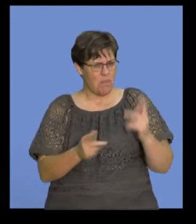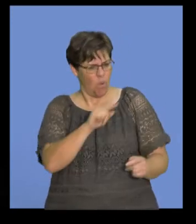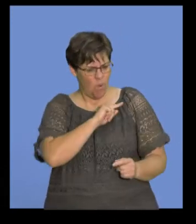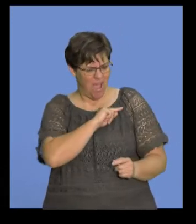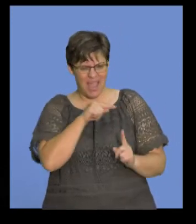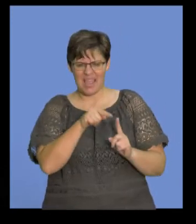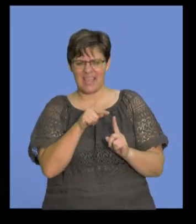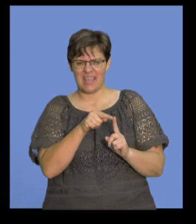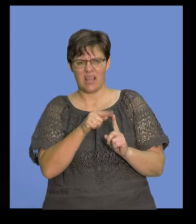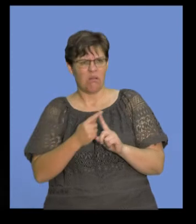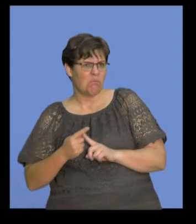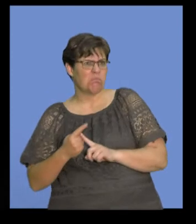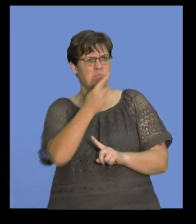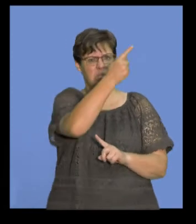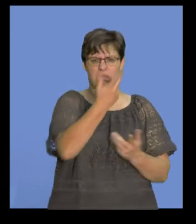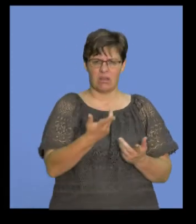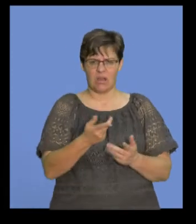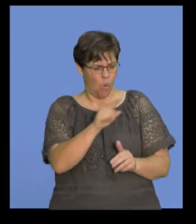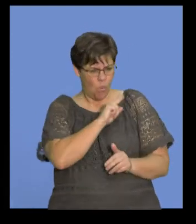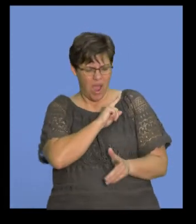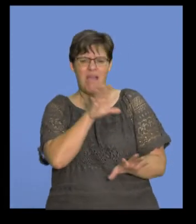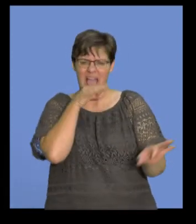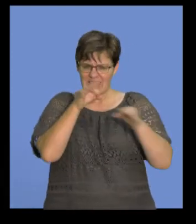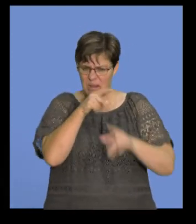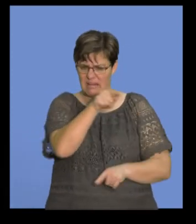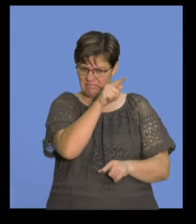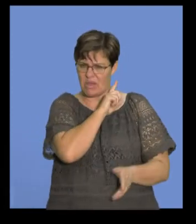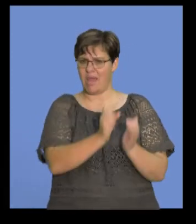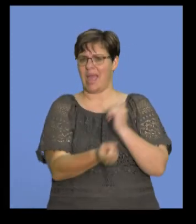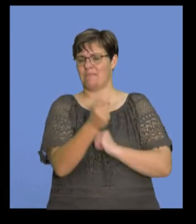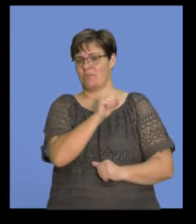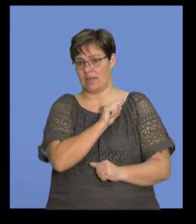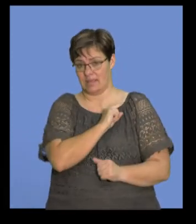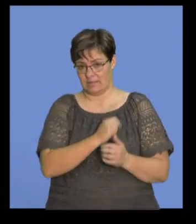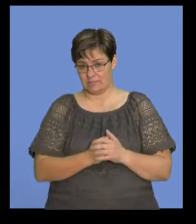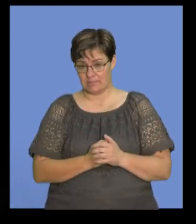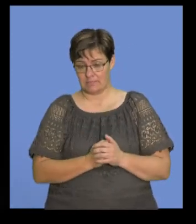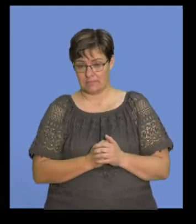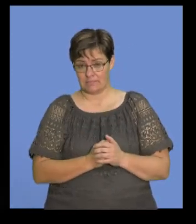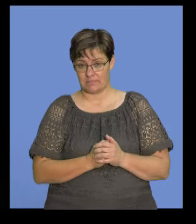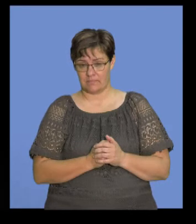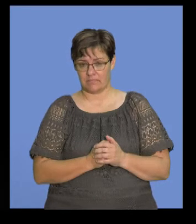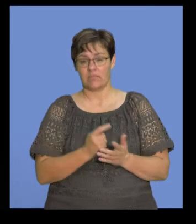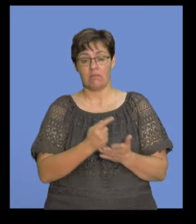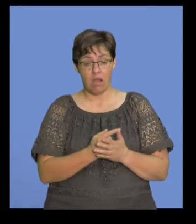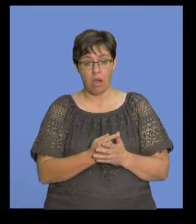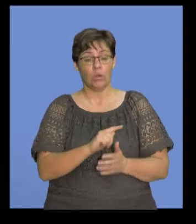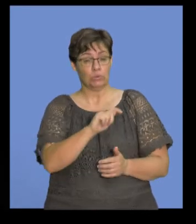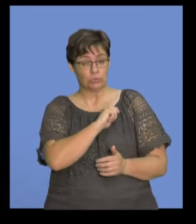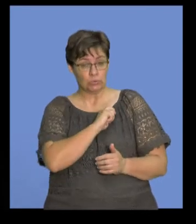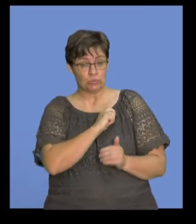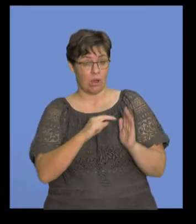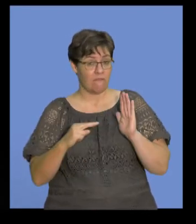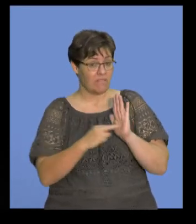for those unusual results be explained. You need to also discuss and ensure that the validity